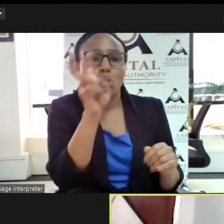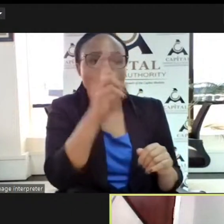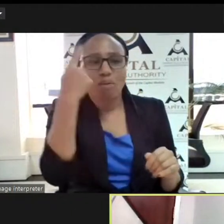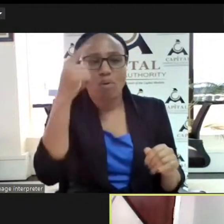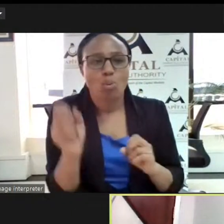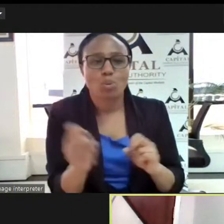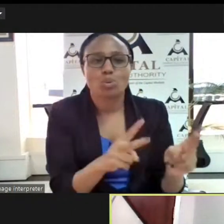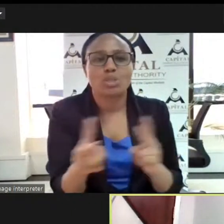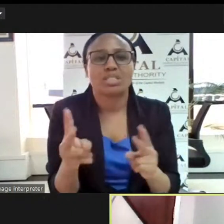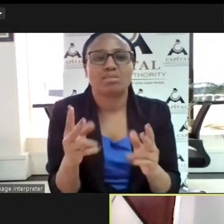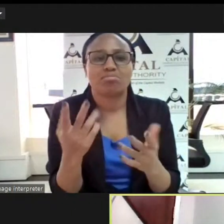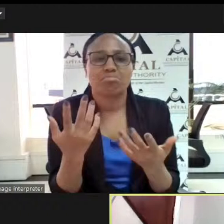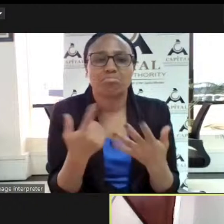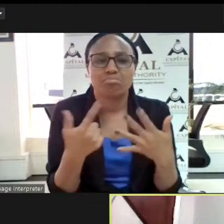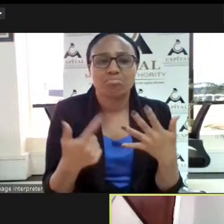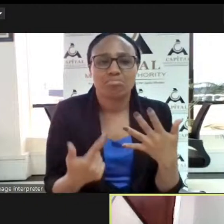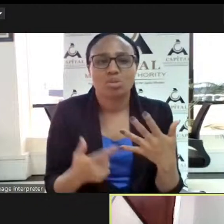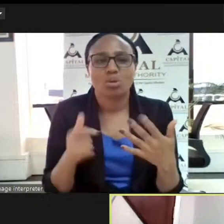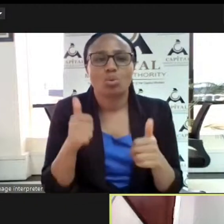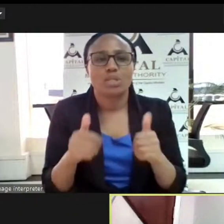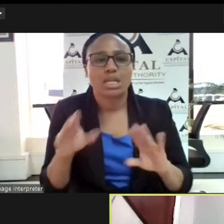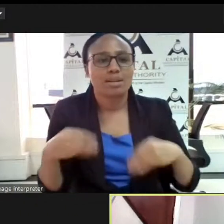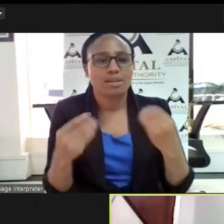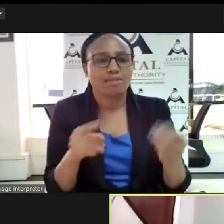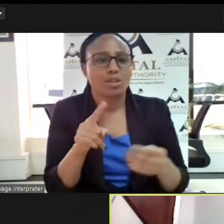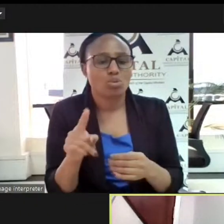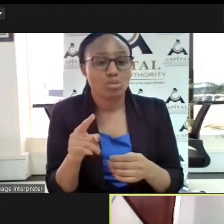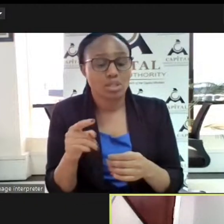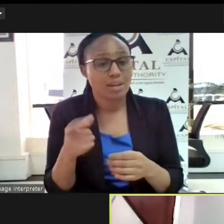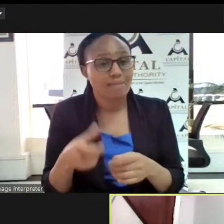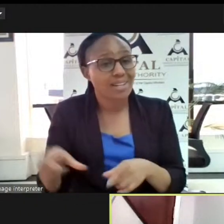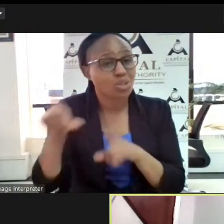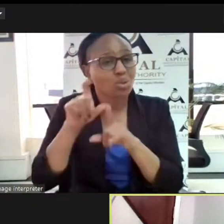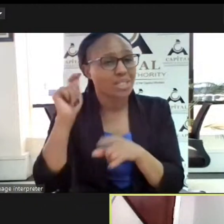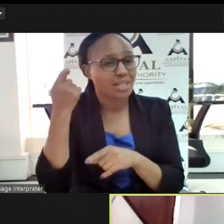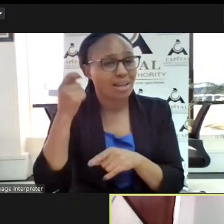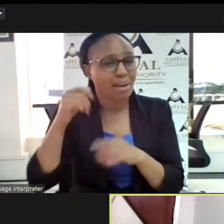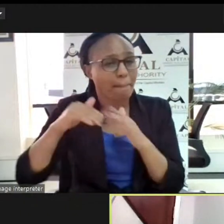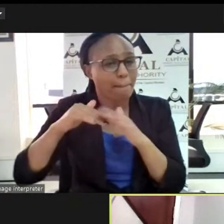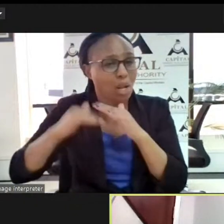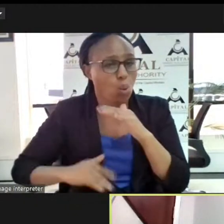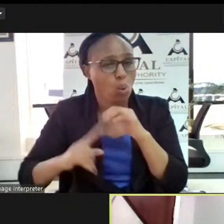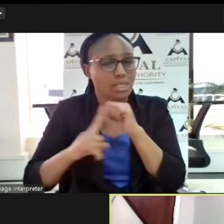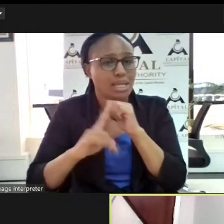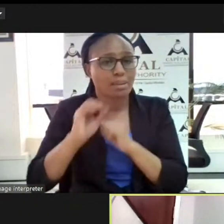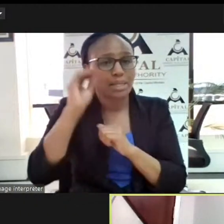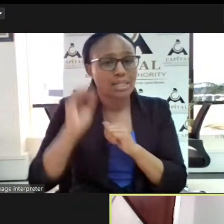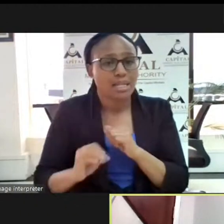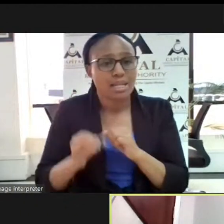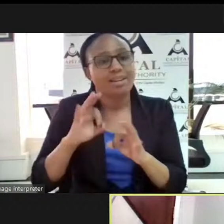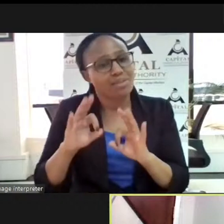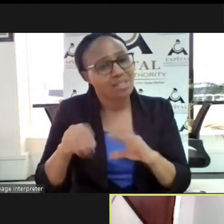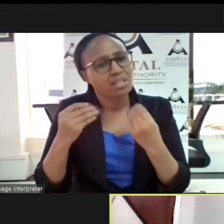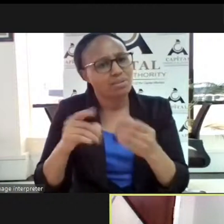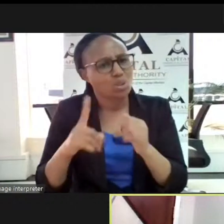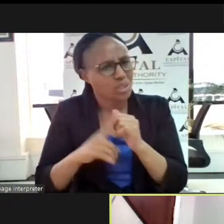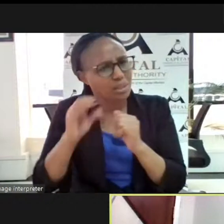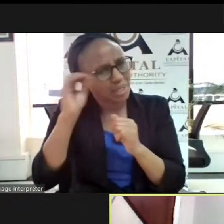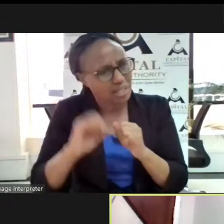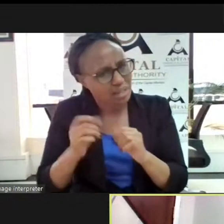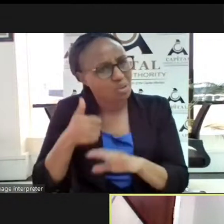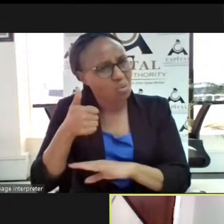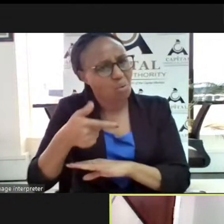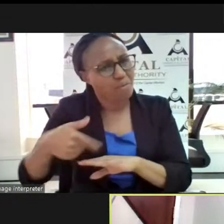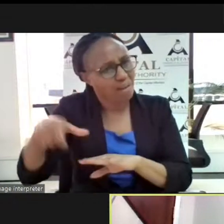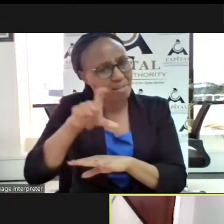opportunities that are giving you at least, inflation is in Kenya is slightly below 6%. So if it gives you 6% and over, that's